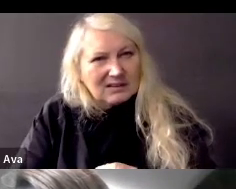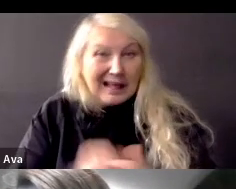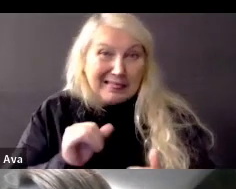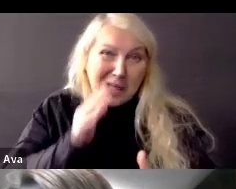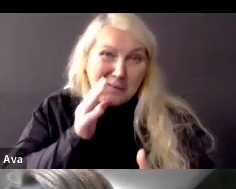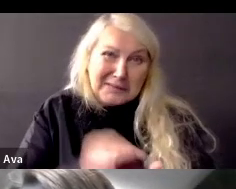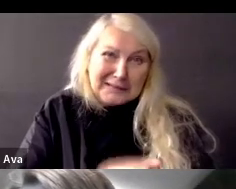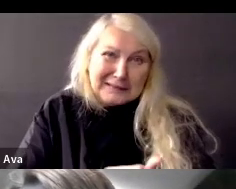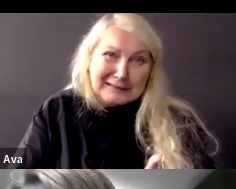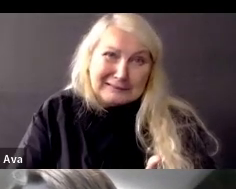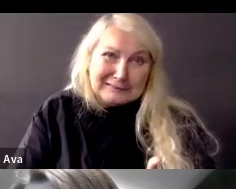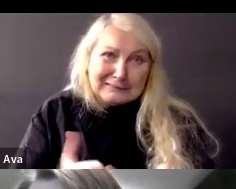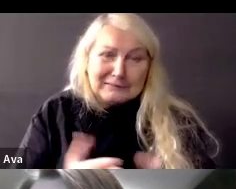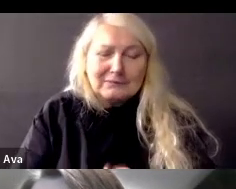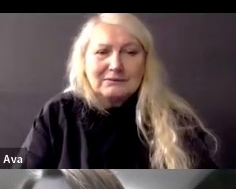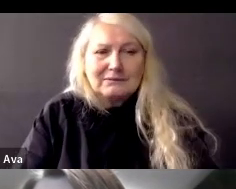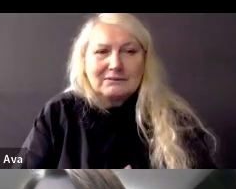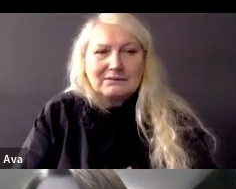nice.